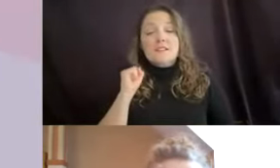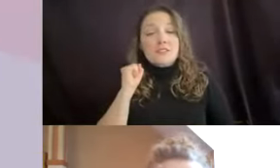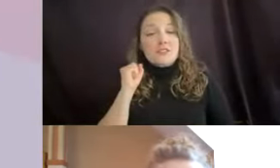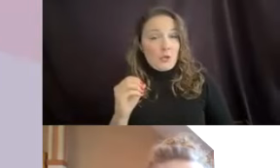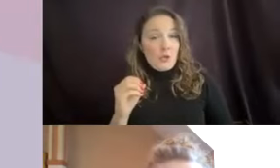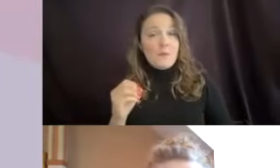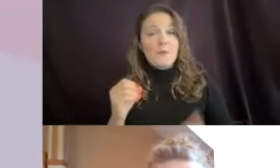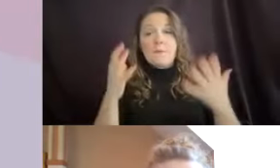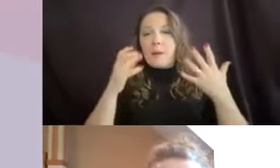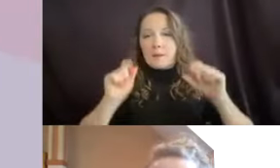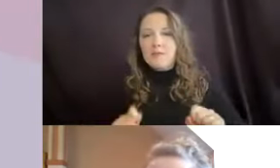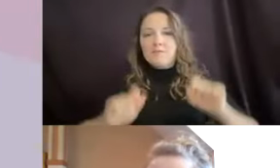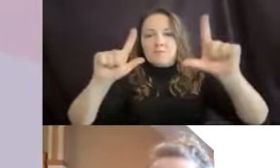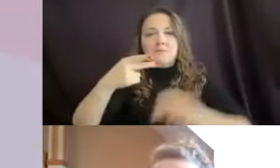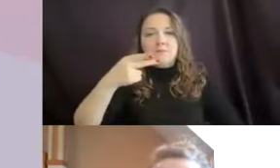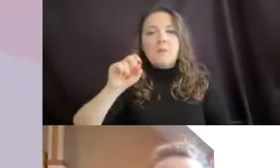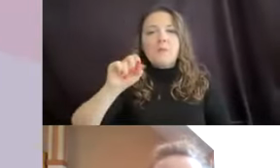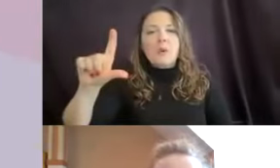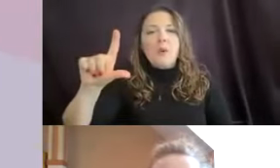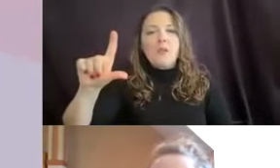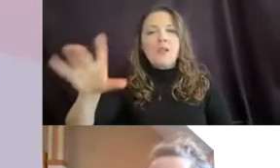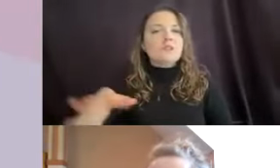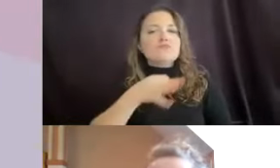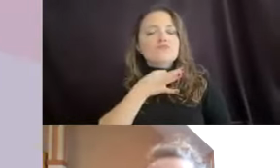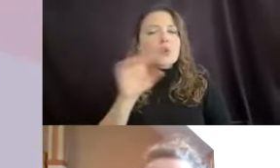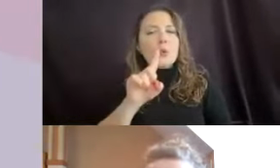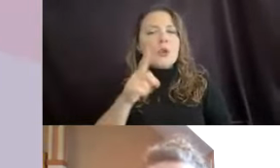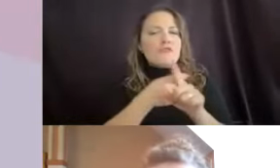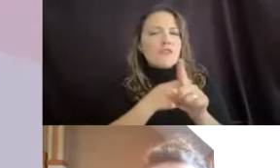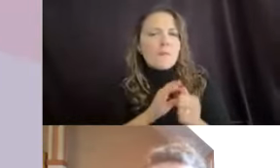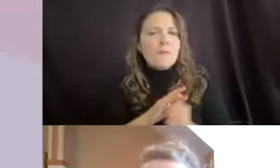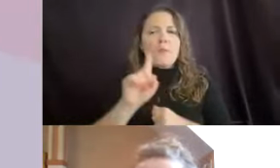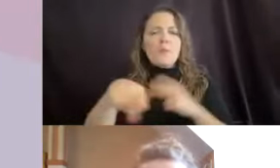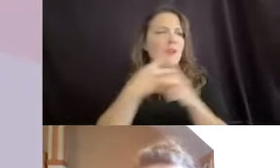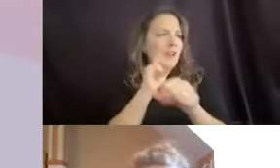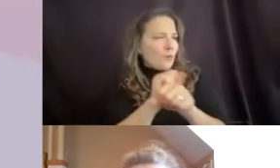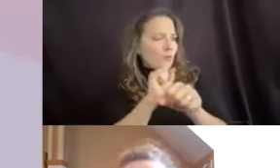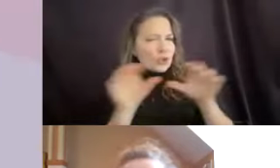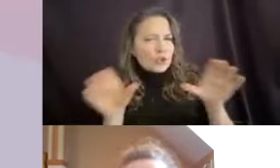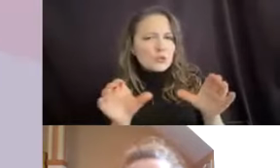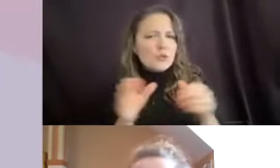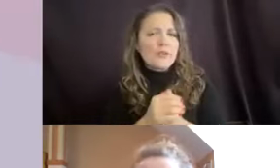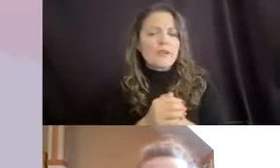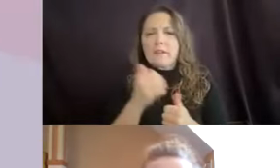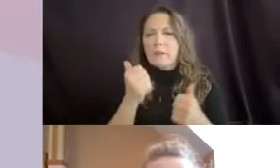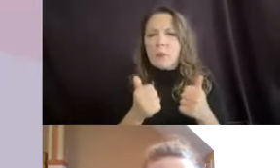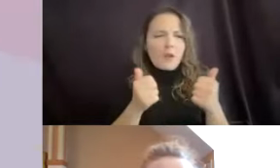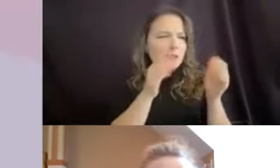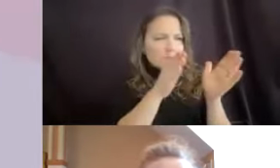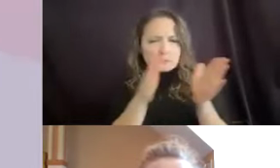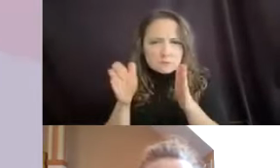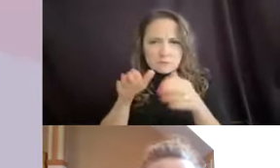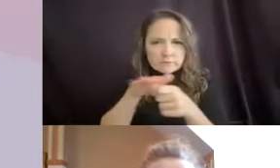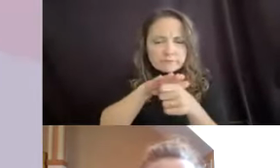to launch a poll. Just tell me where you're coming from, what sort of work you're doing now, what sector, because there